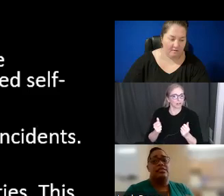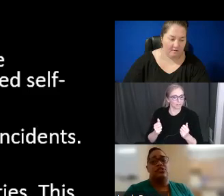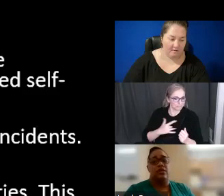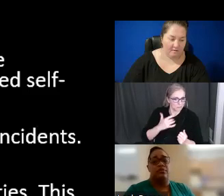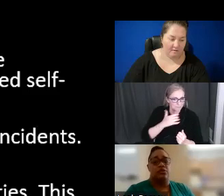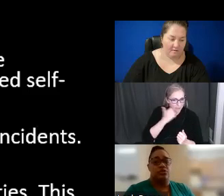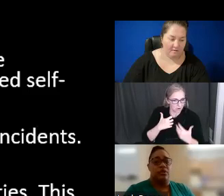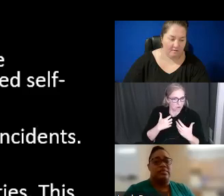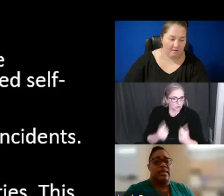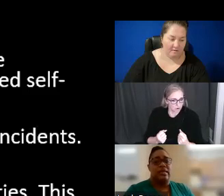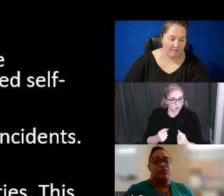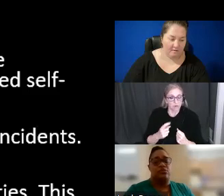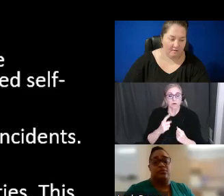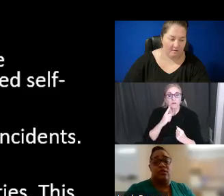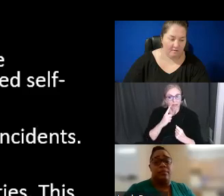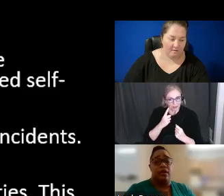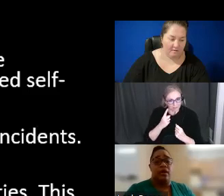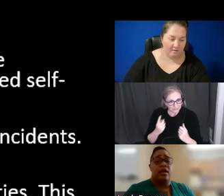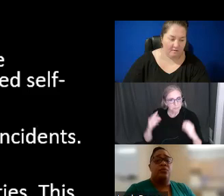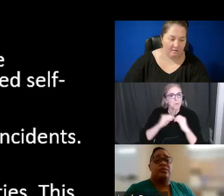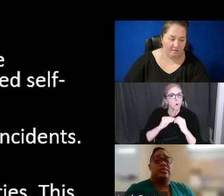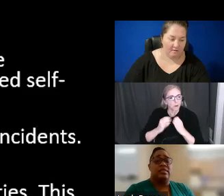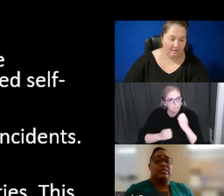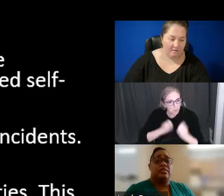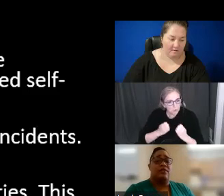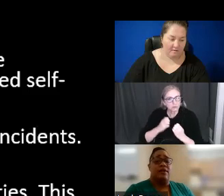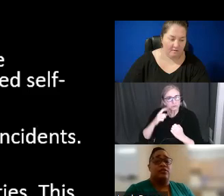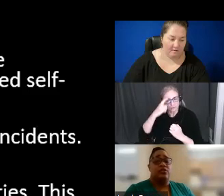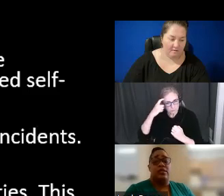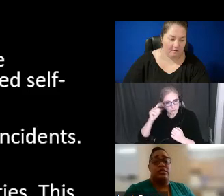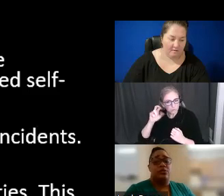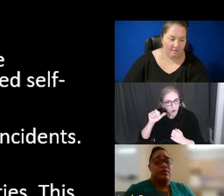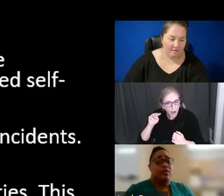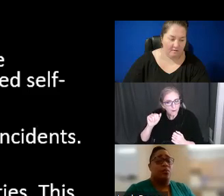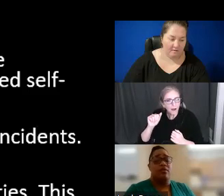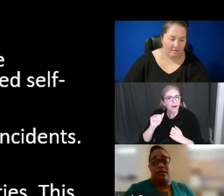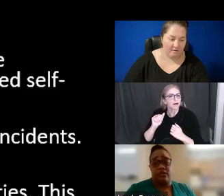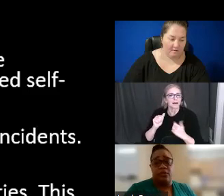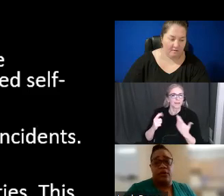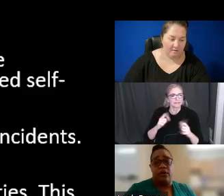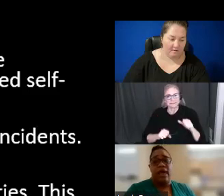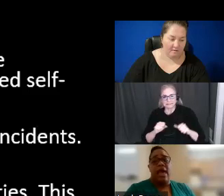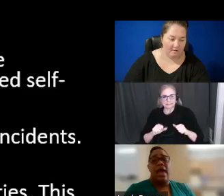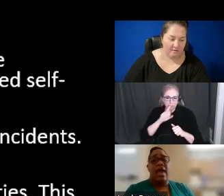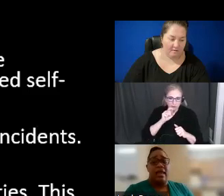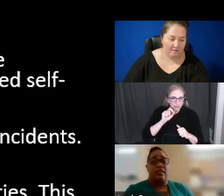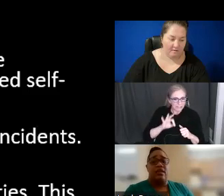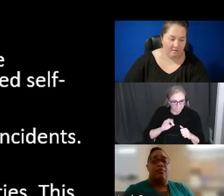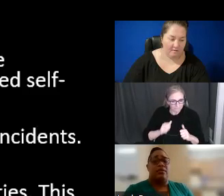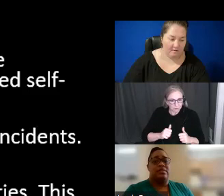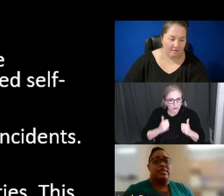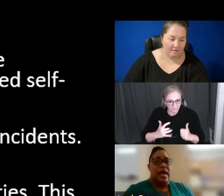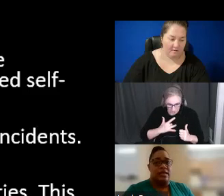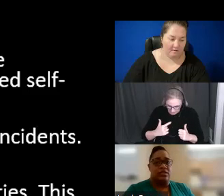that additional emotional and psychological trauma, which leads survivors to question whether they're worthy of support and